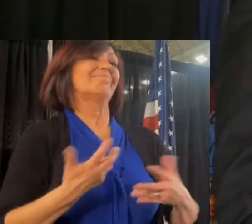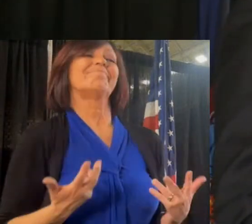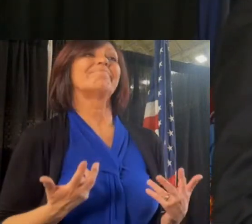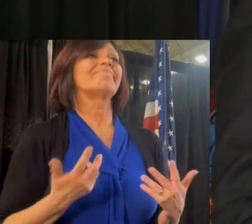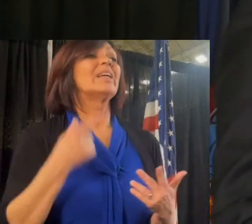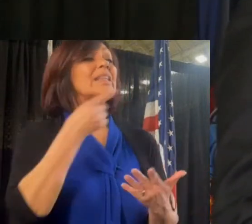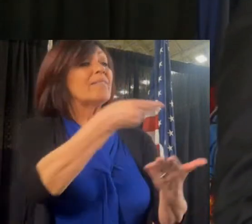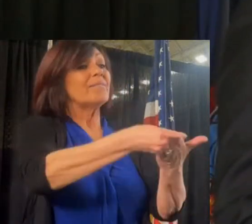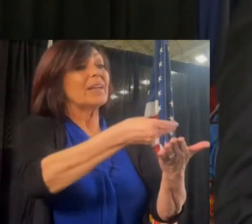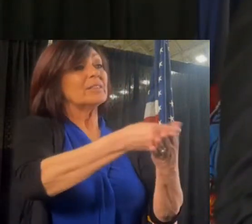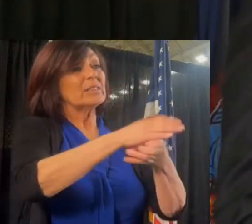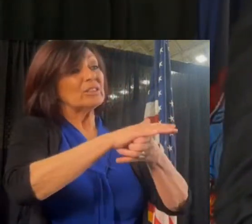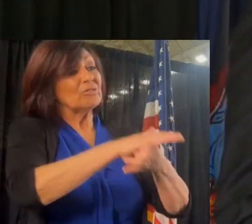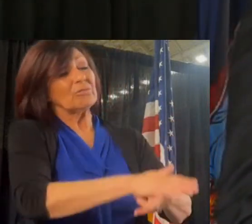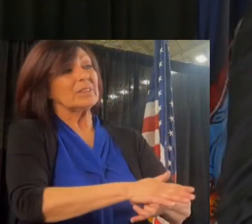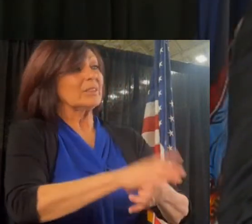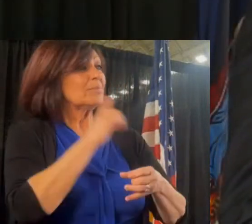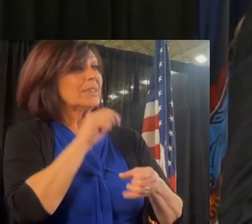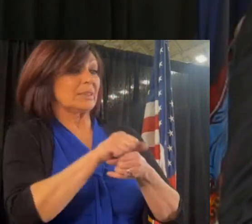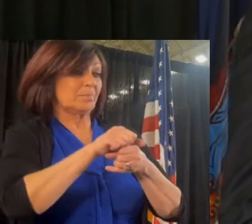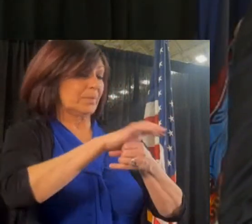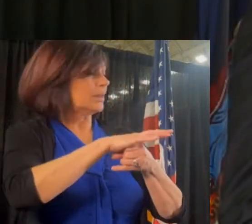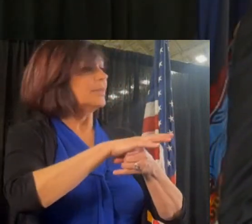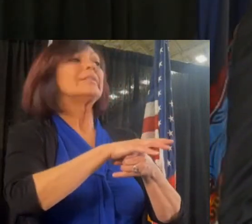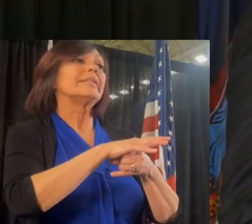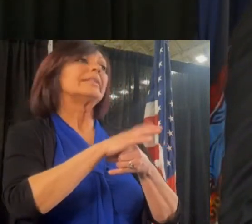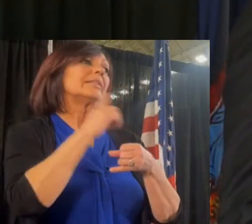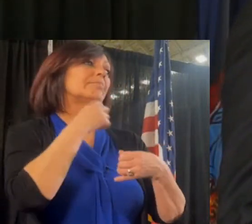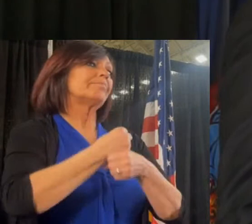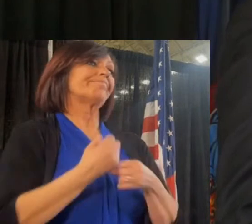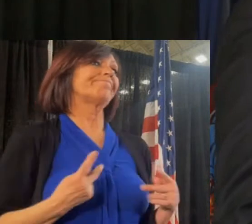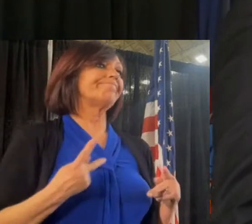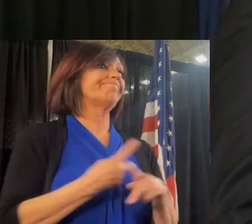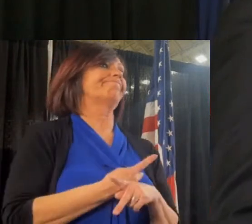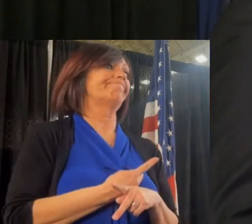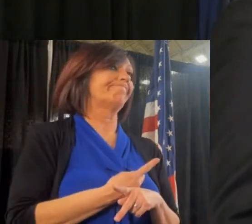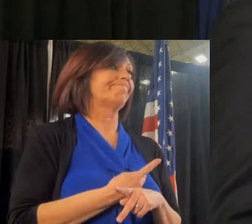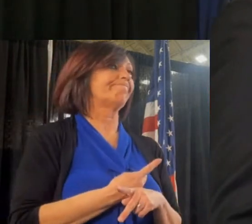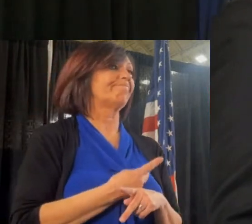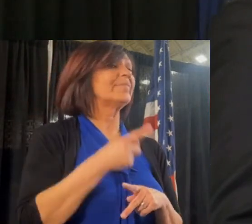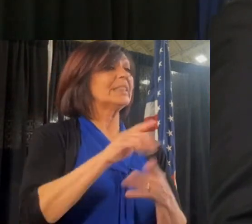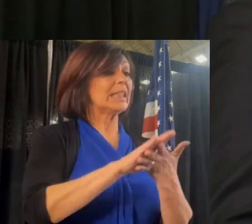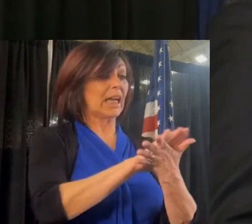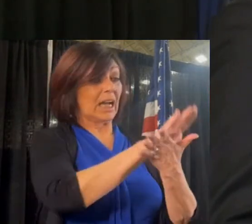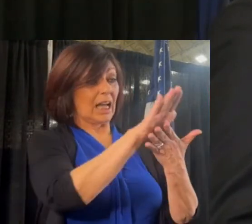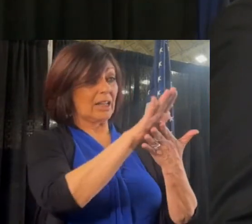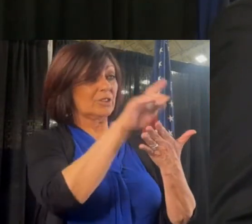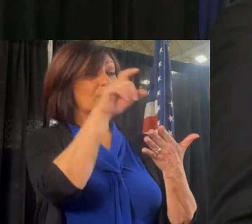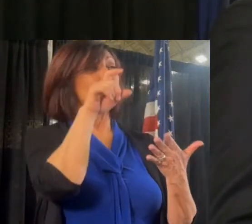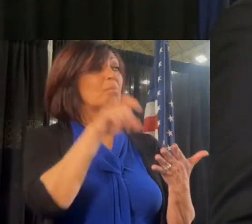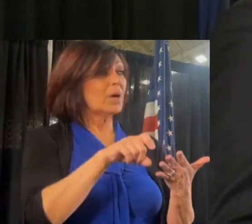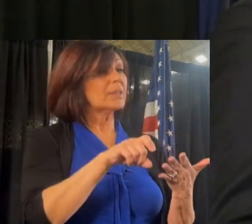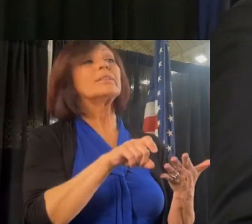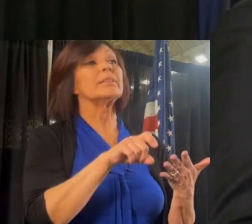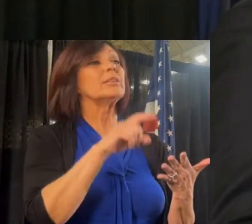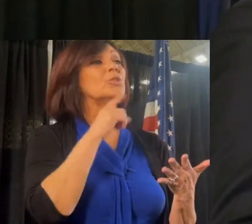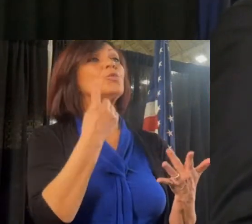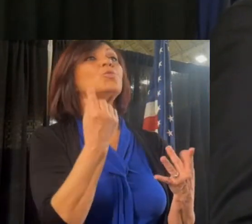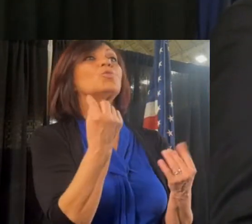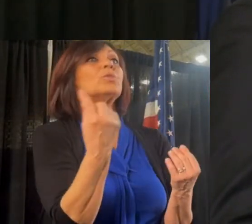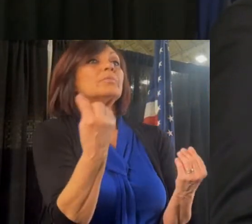The financial stress caused by the pandemic has pushed this issue to the forefront, and the college must take substantial action